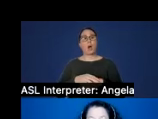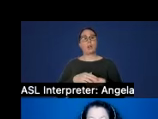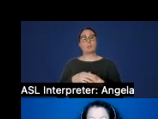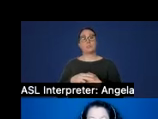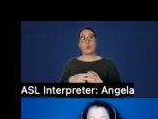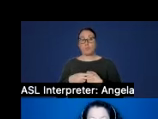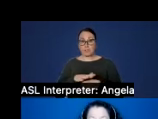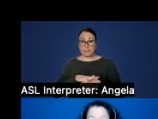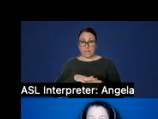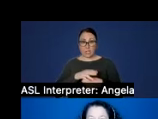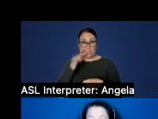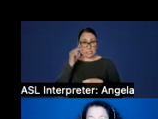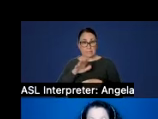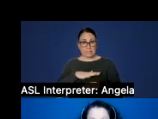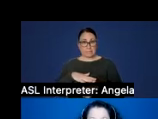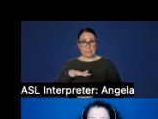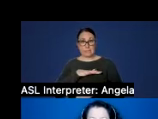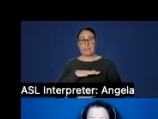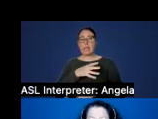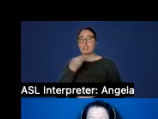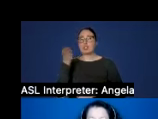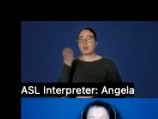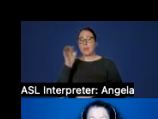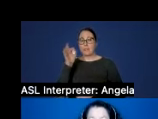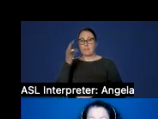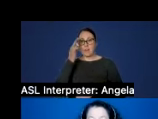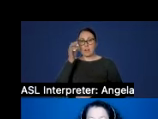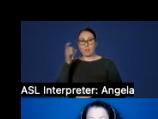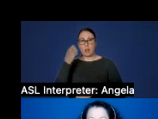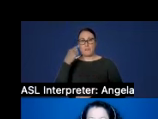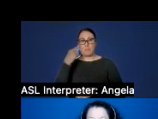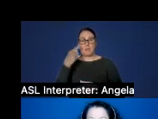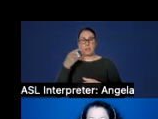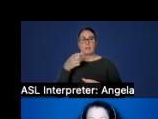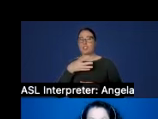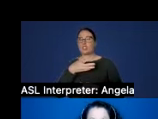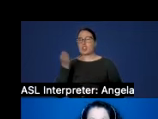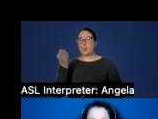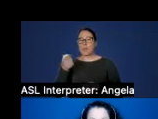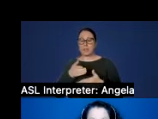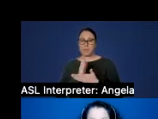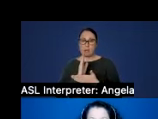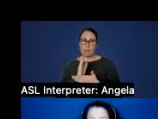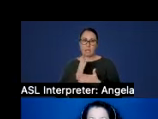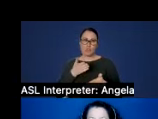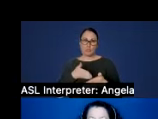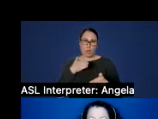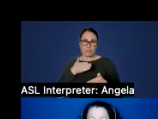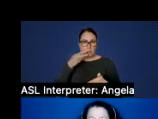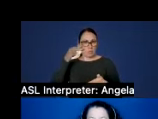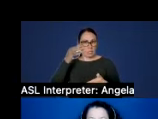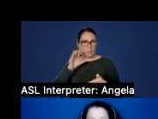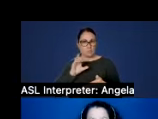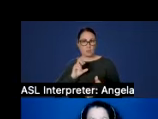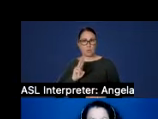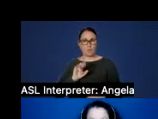the federal government's authority to prosecute Indian crimes. And so the states that show right here